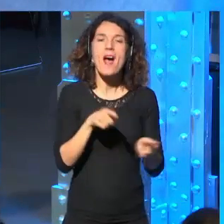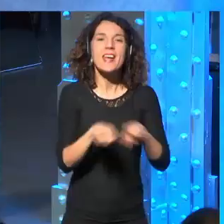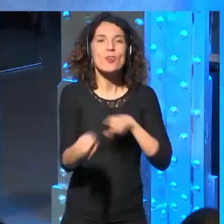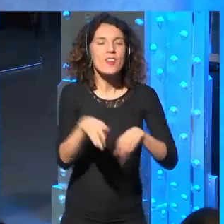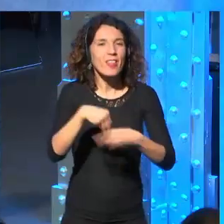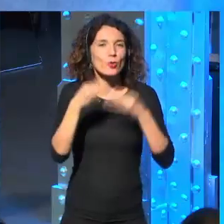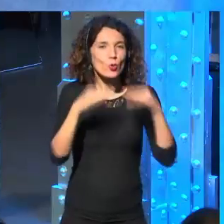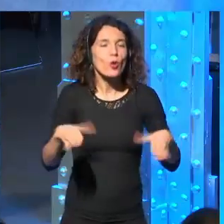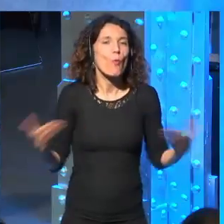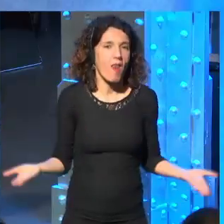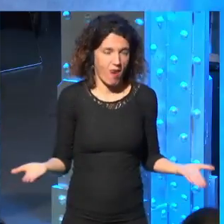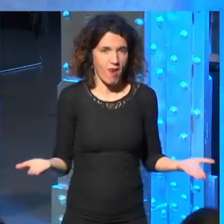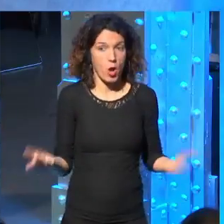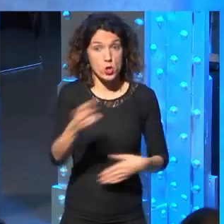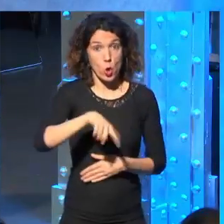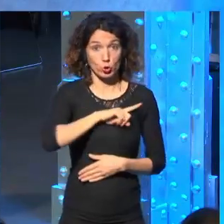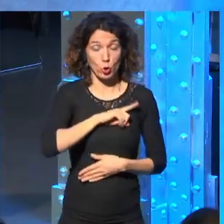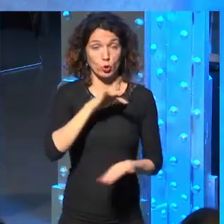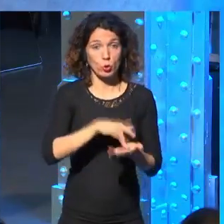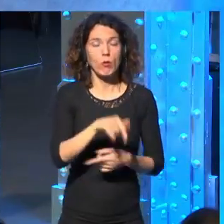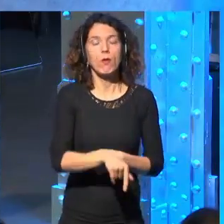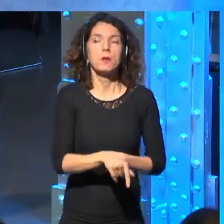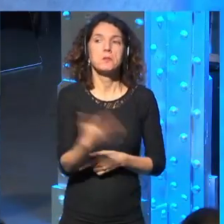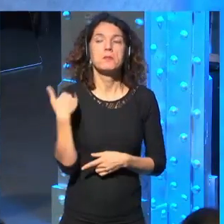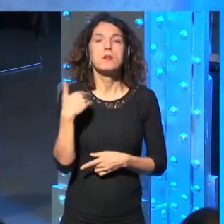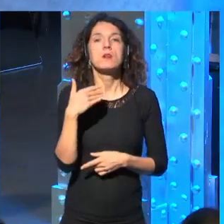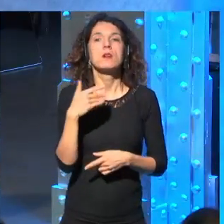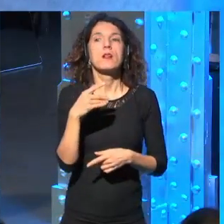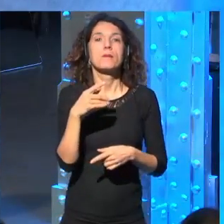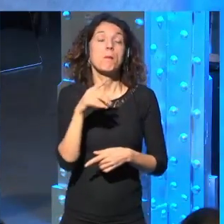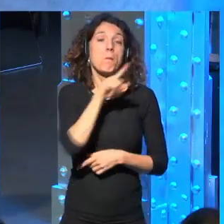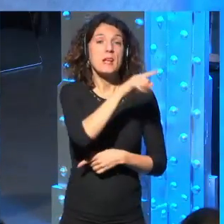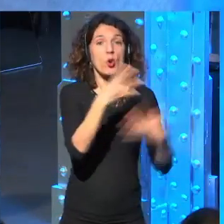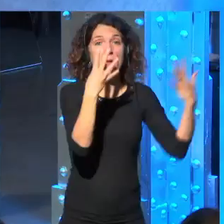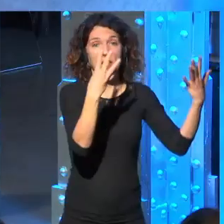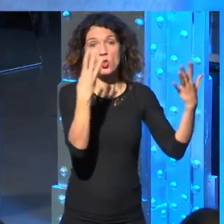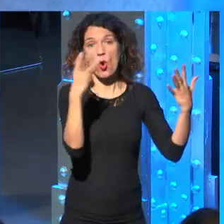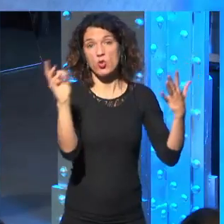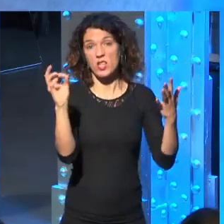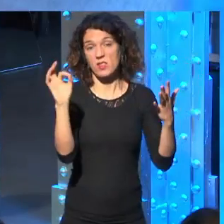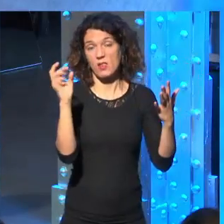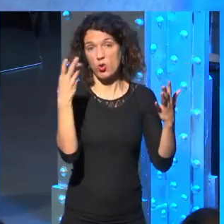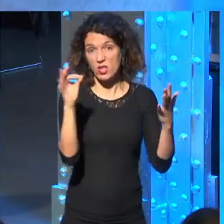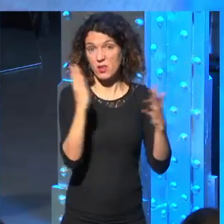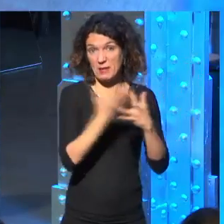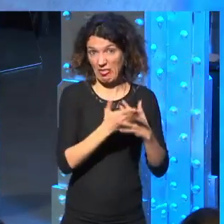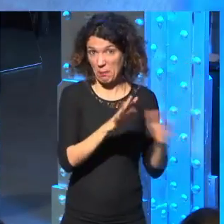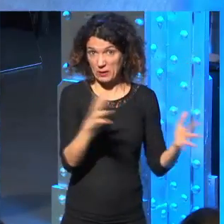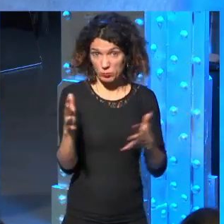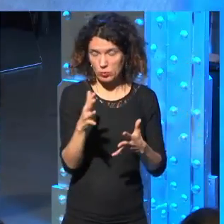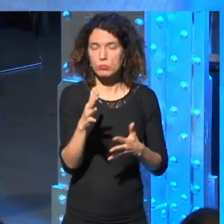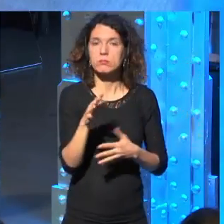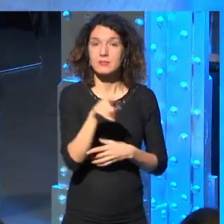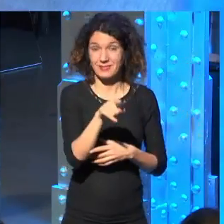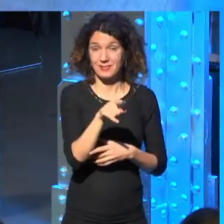are in mid-1980s and this whole old-fashioned craft is about to